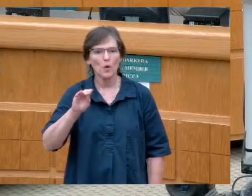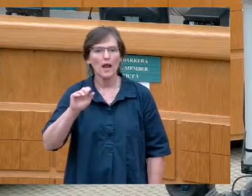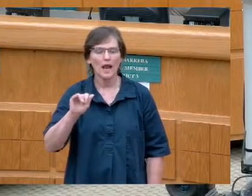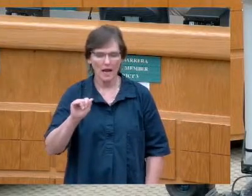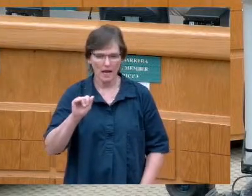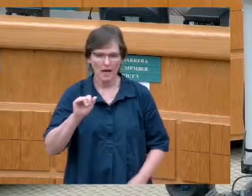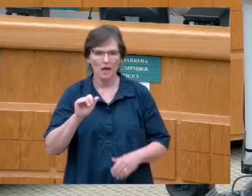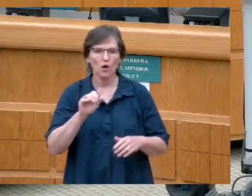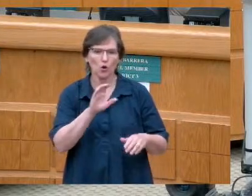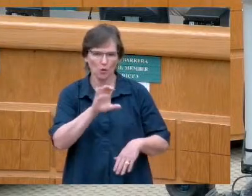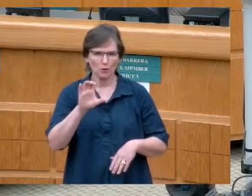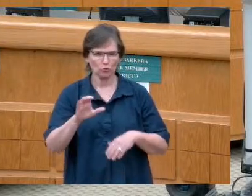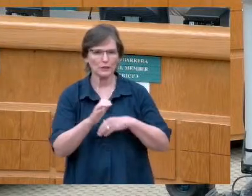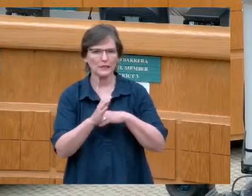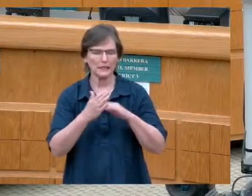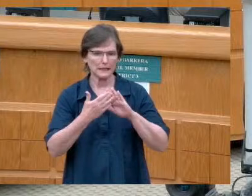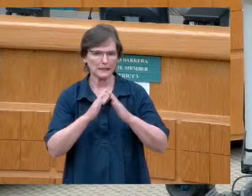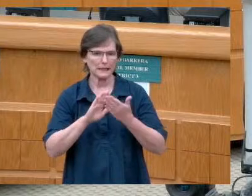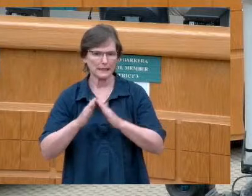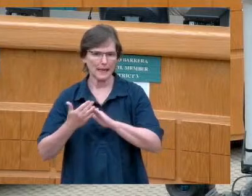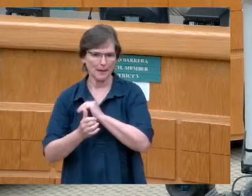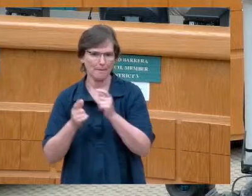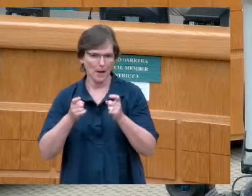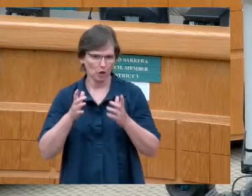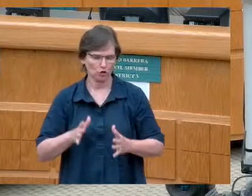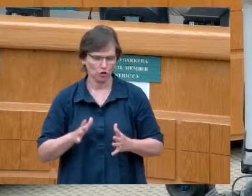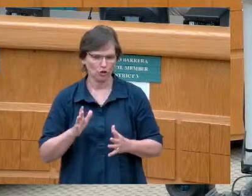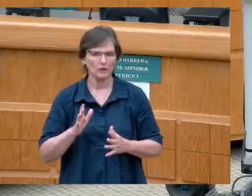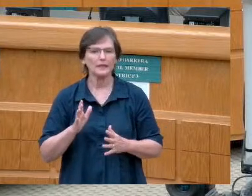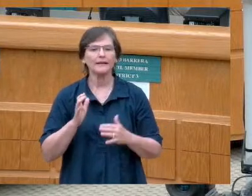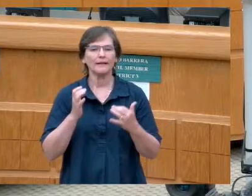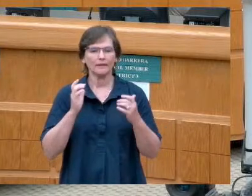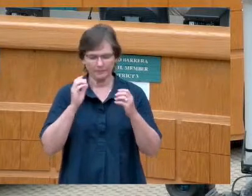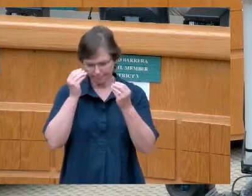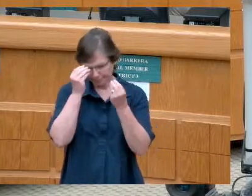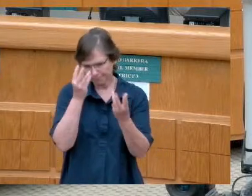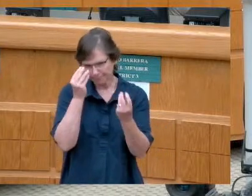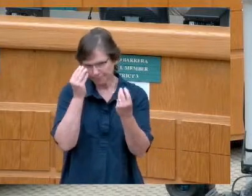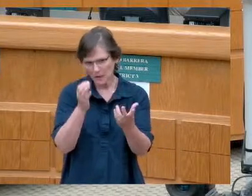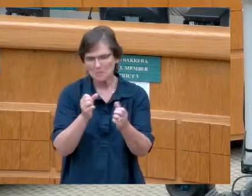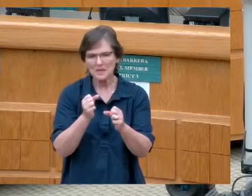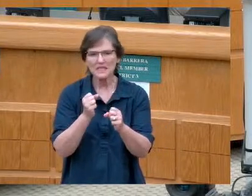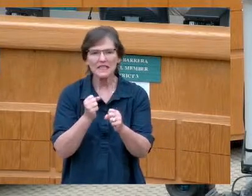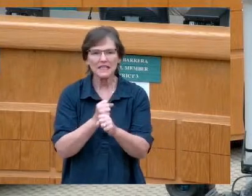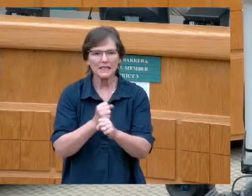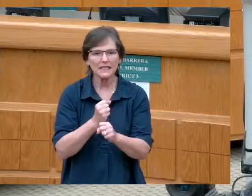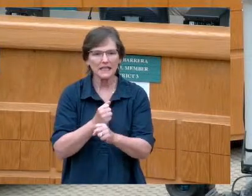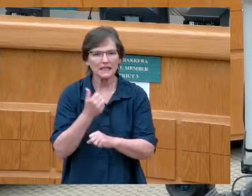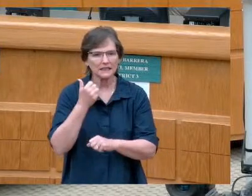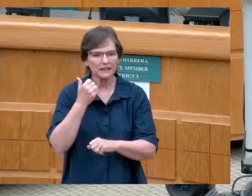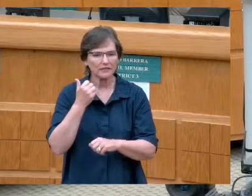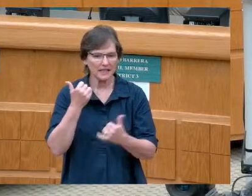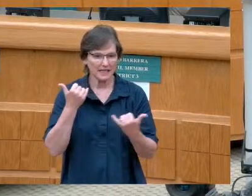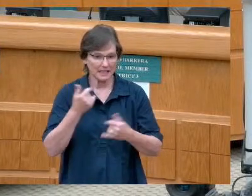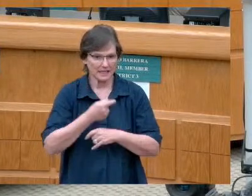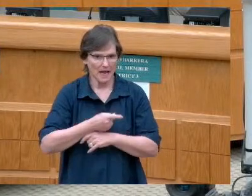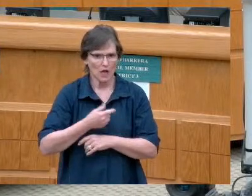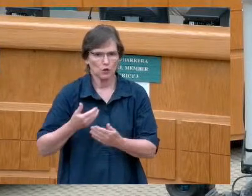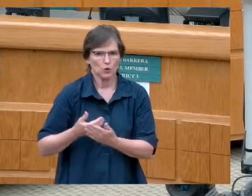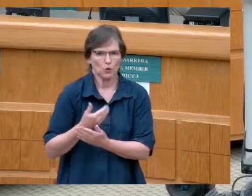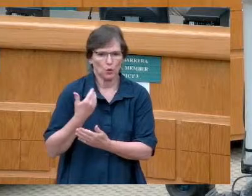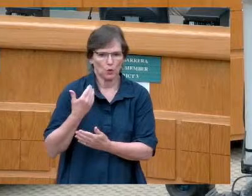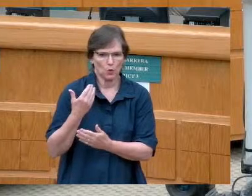daily statistics of number of new cases and talk to you about the change in hospitalization as well